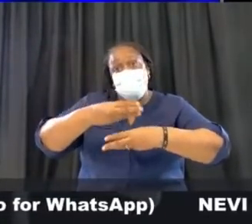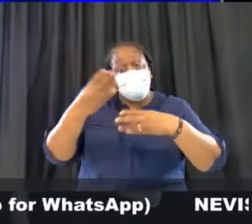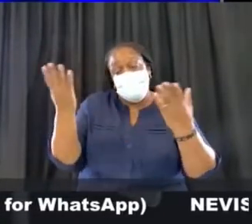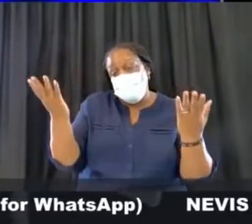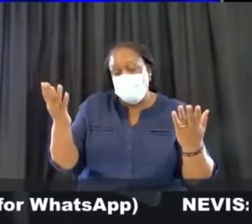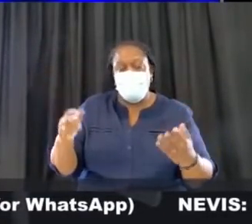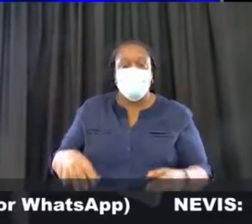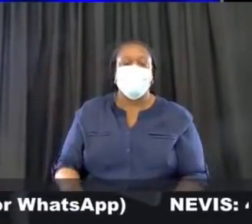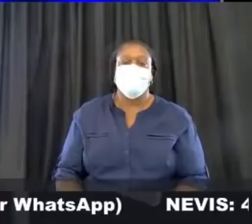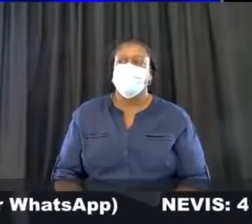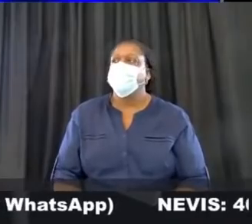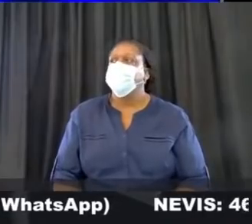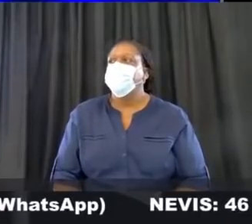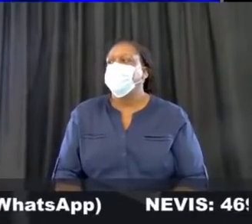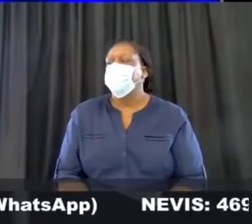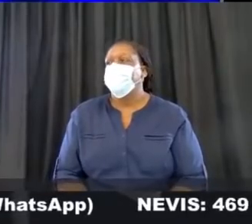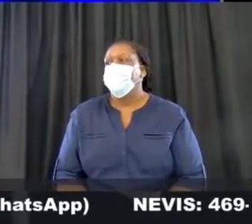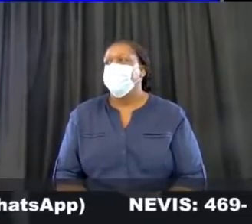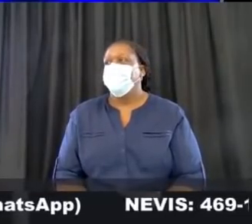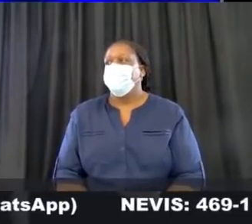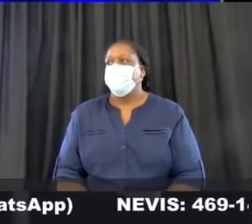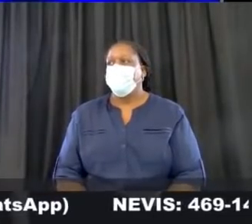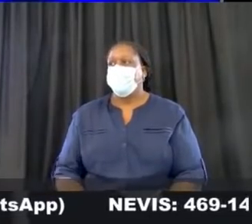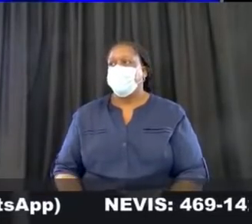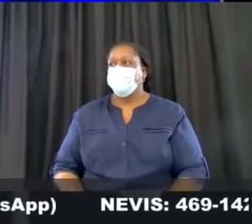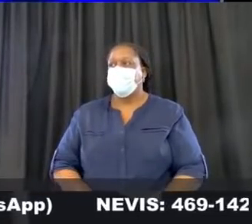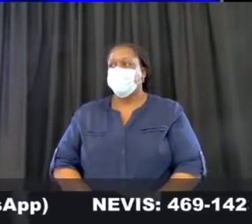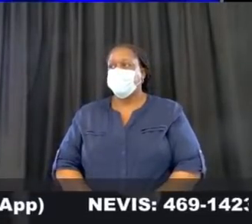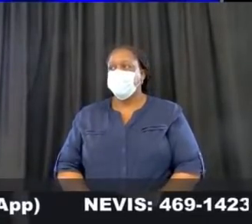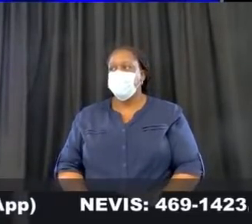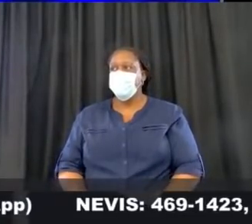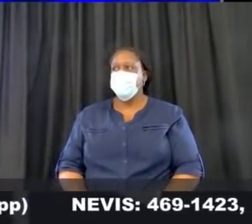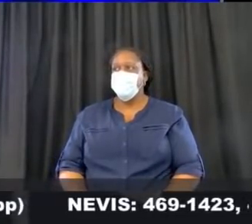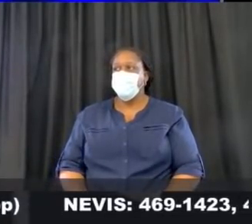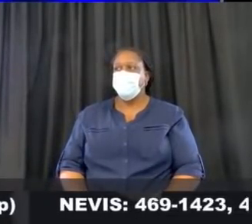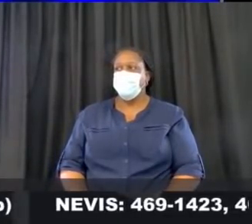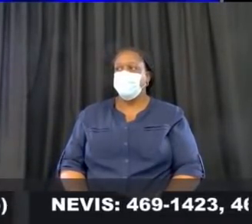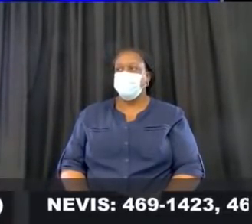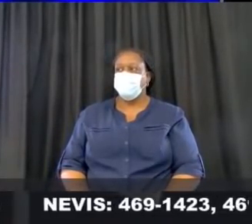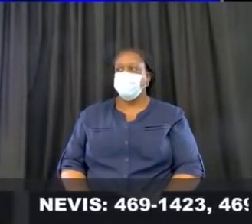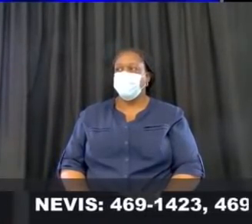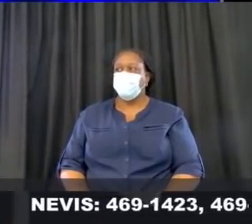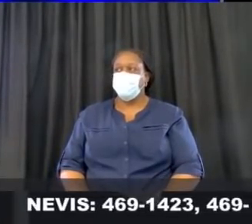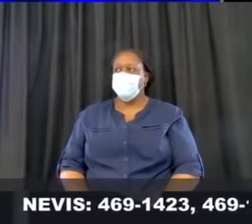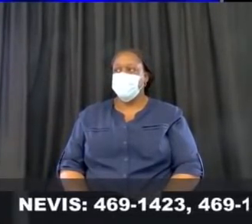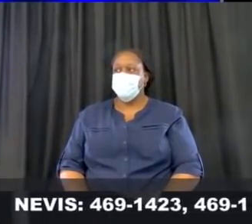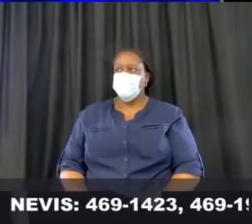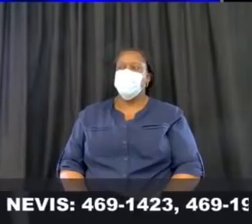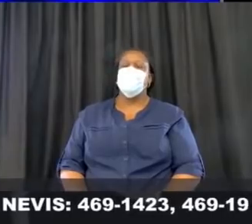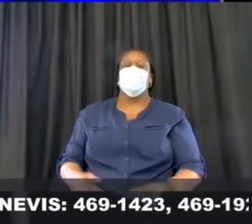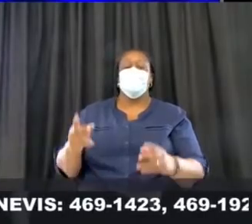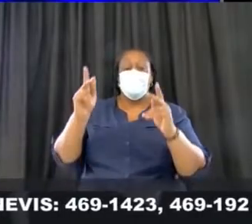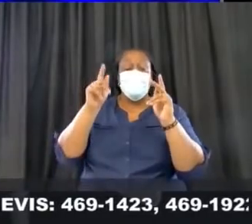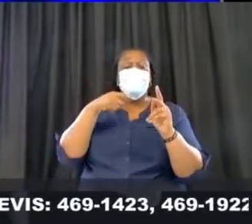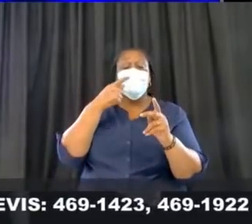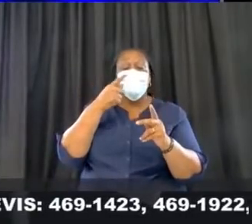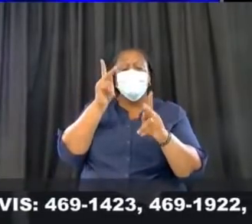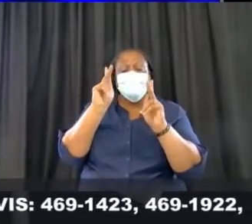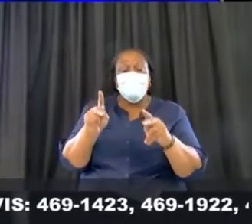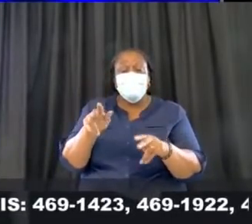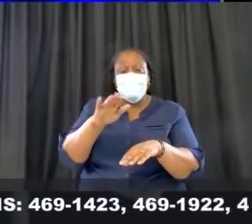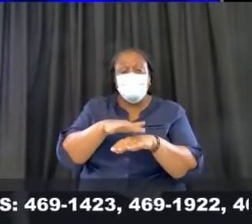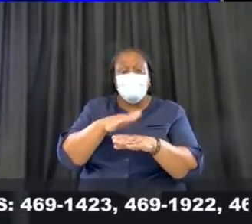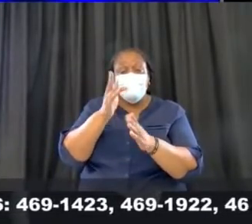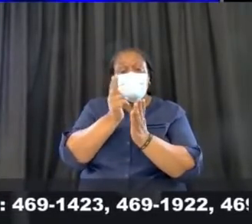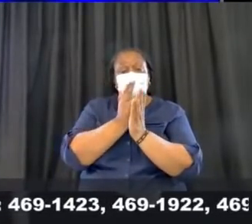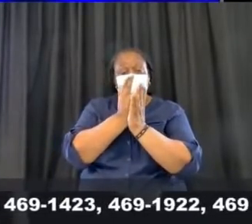I'm advised, have been also being informed that wherever you see this particular seal, it means that it